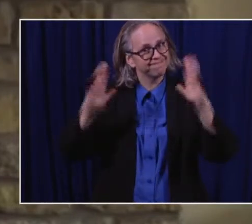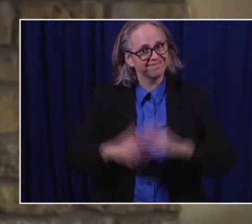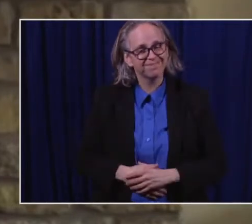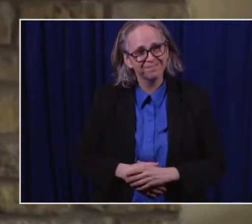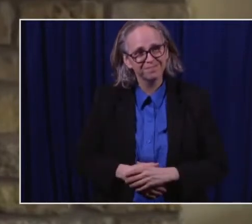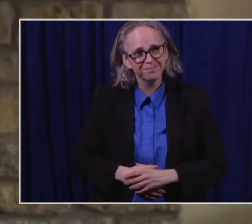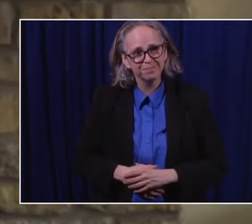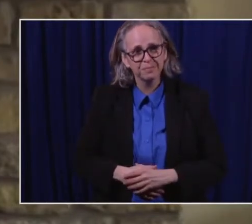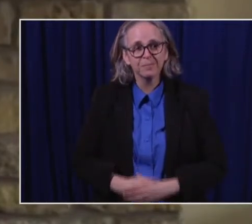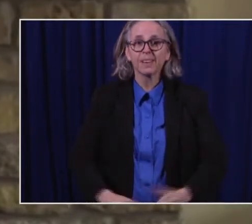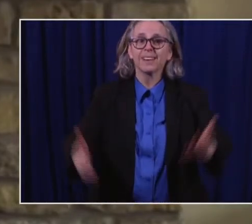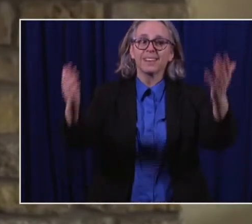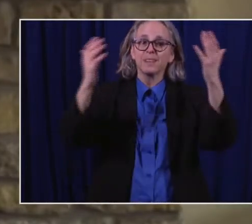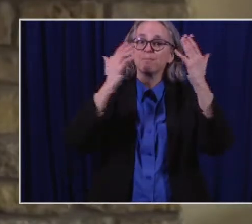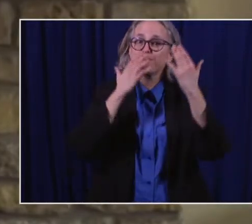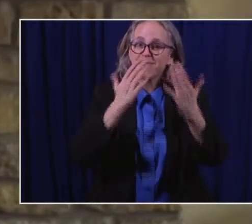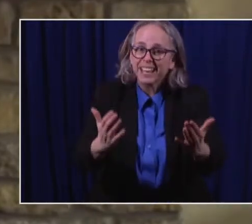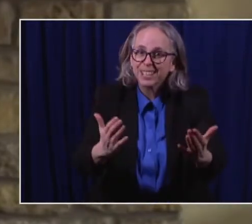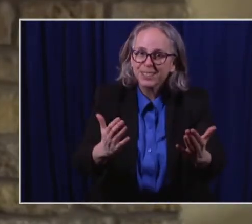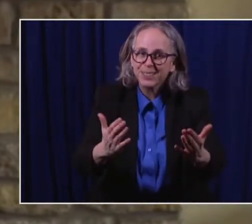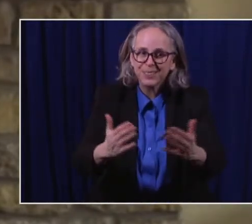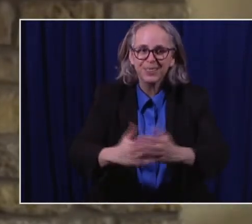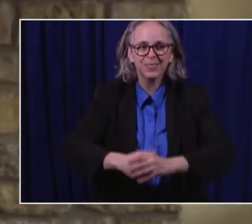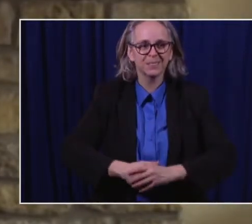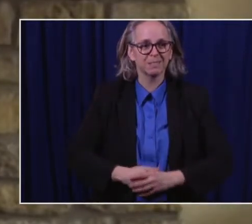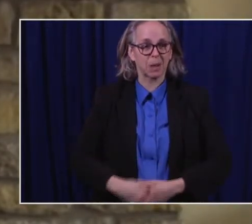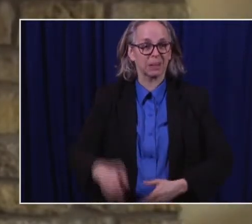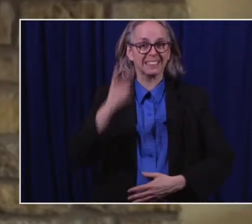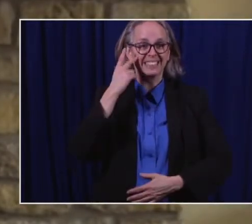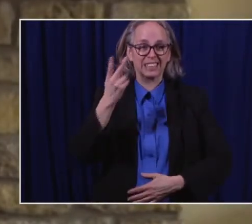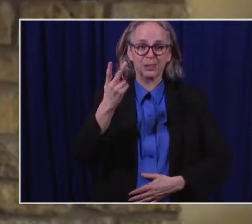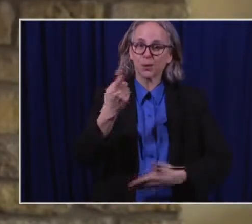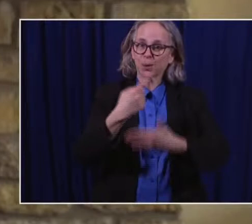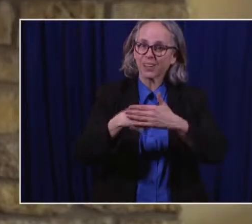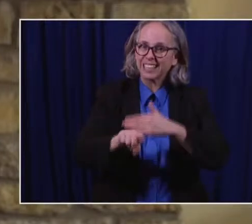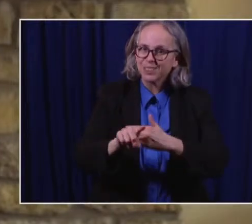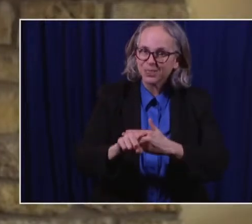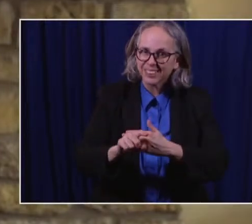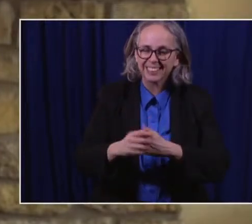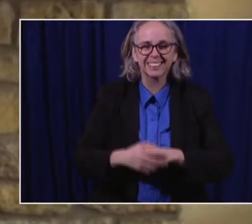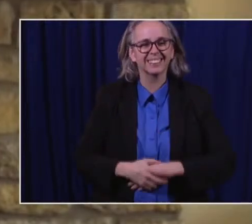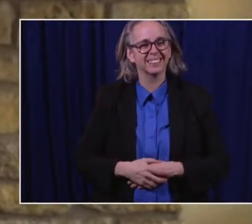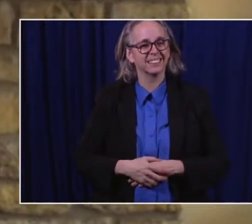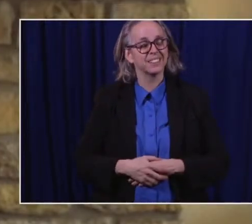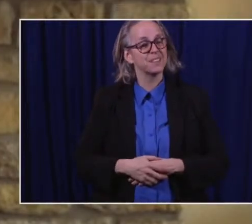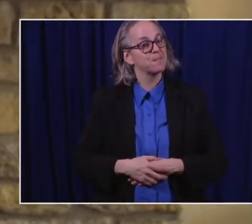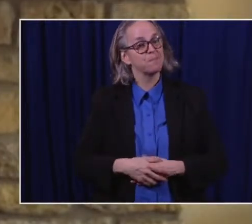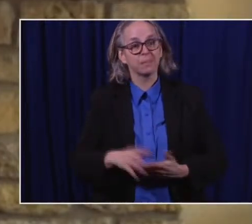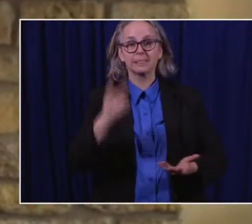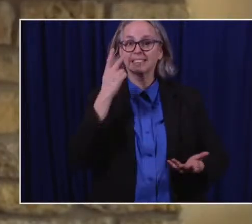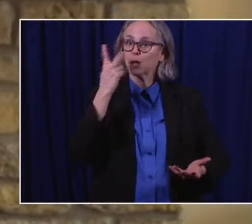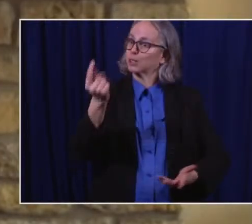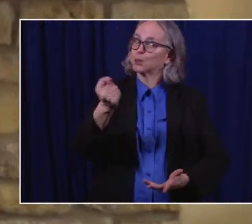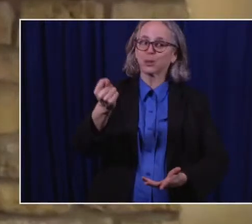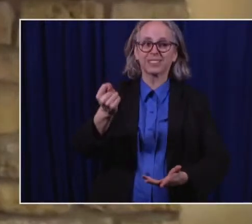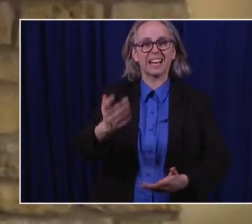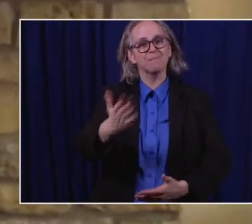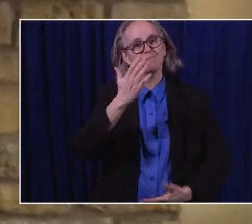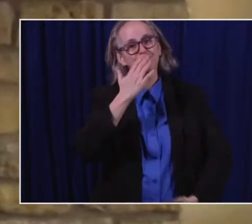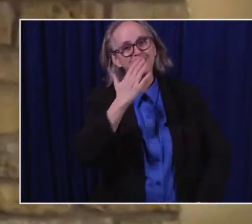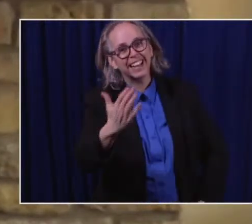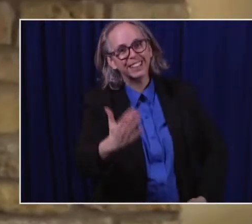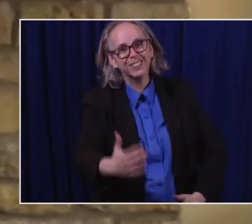Well, thank everybody. We'll look forward to seeing you next week, and we'll be back here on Tuesday. Thank you very much.